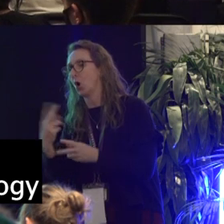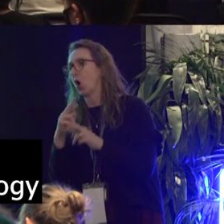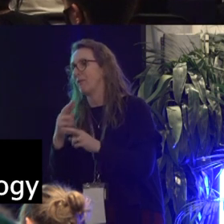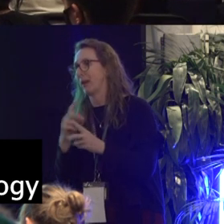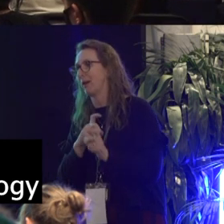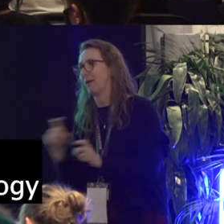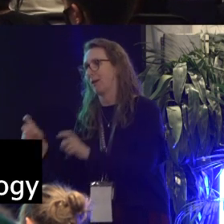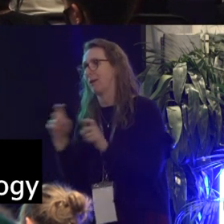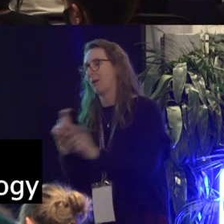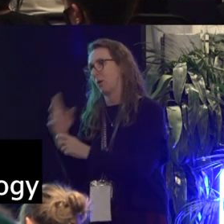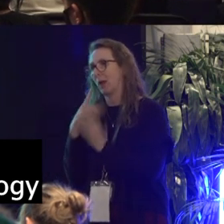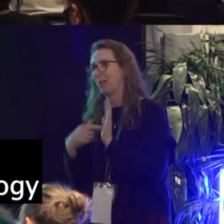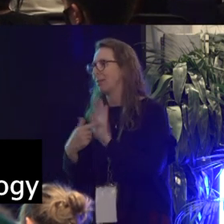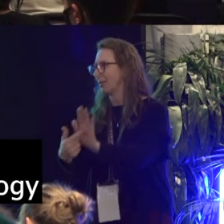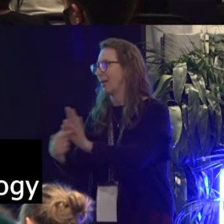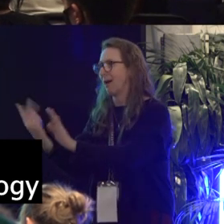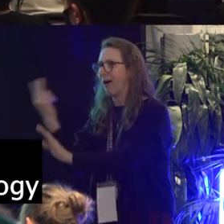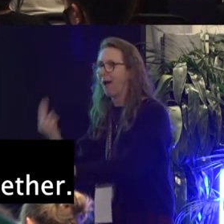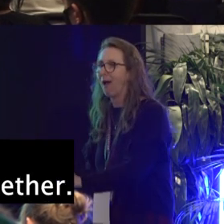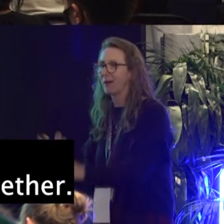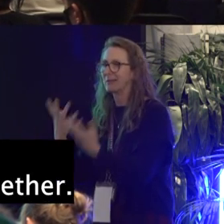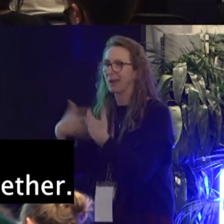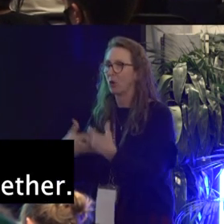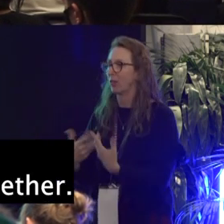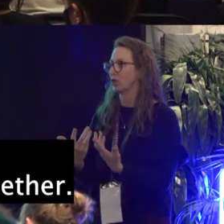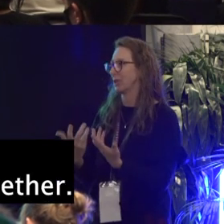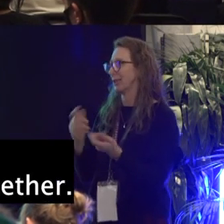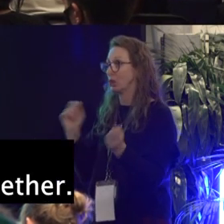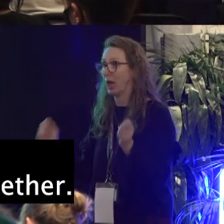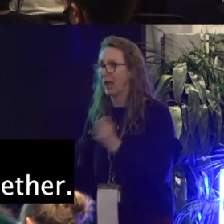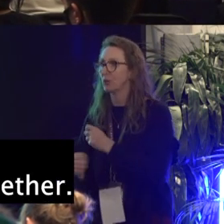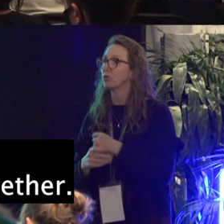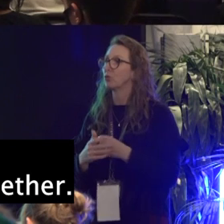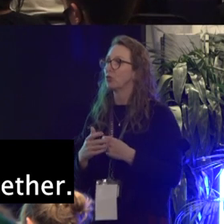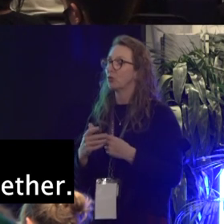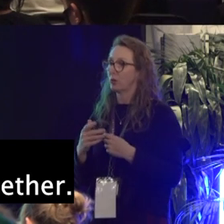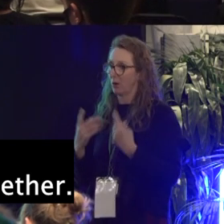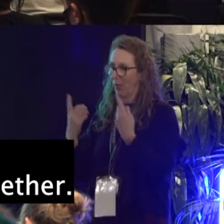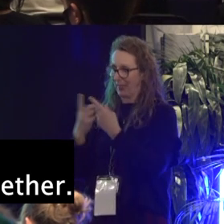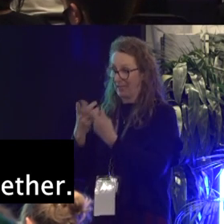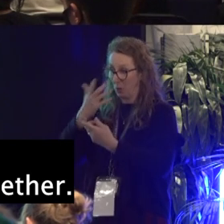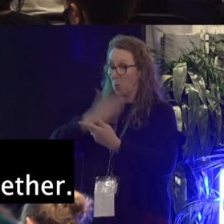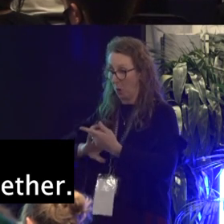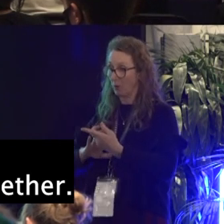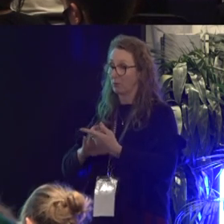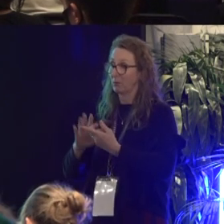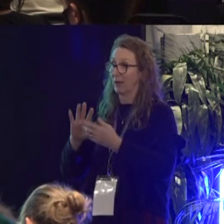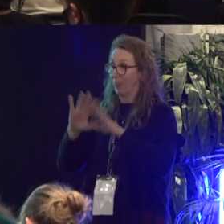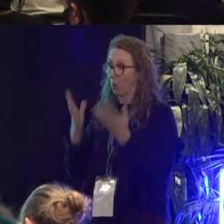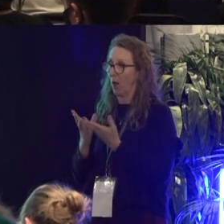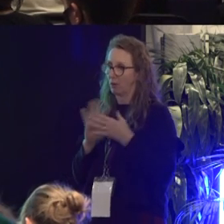on showing that art and technology and change are the things that we want to do in the world